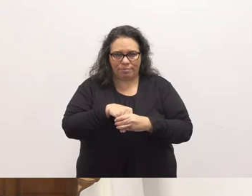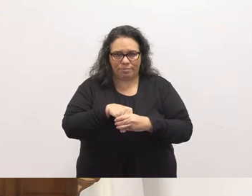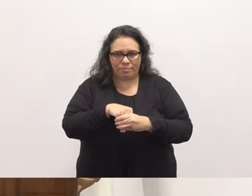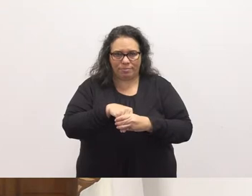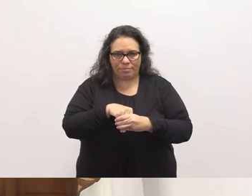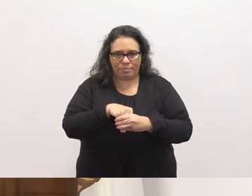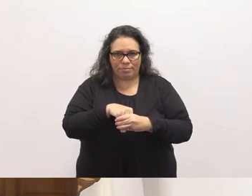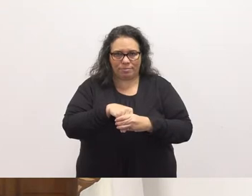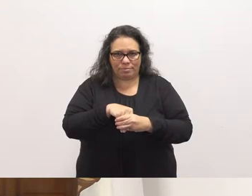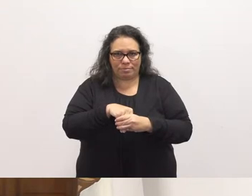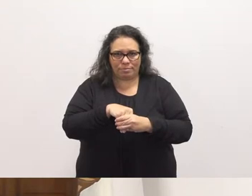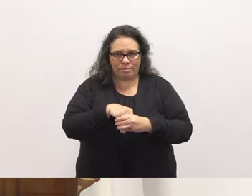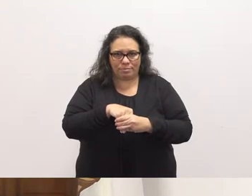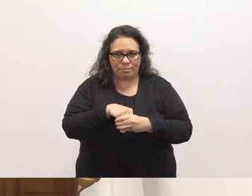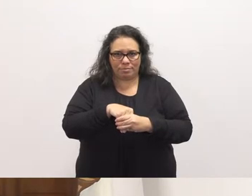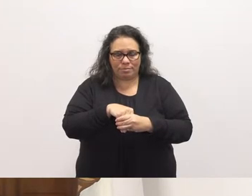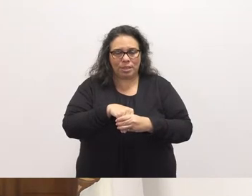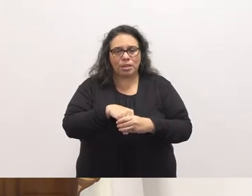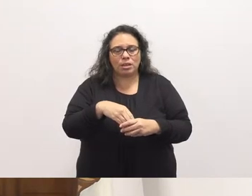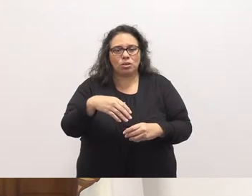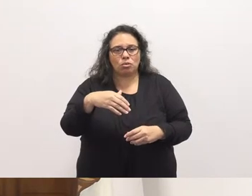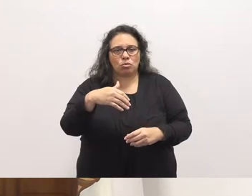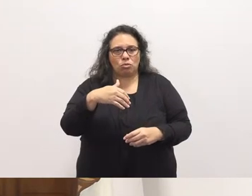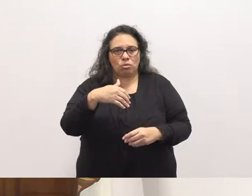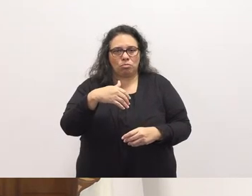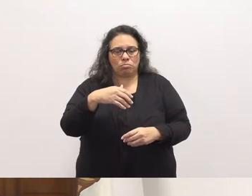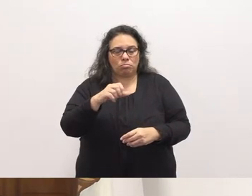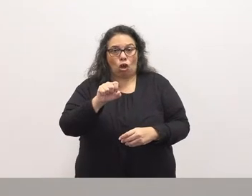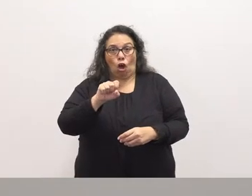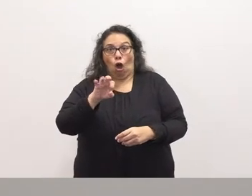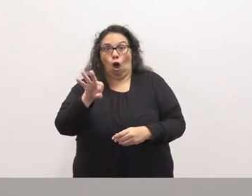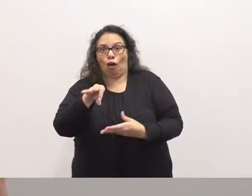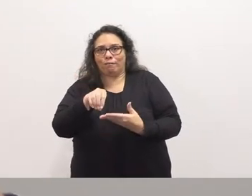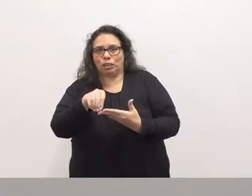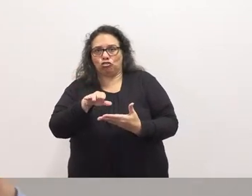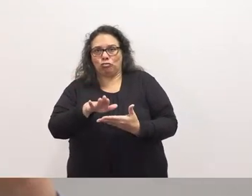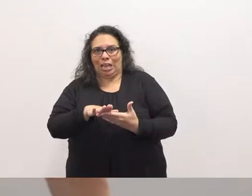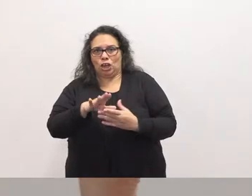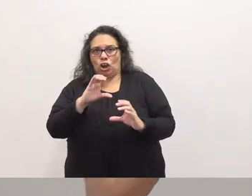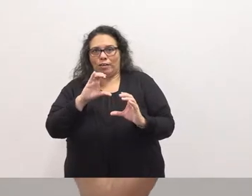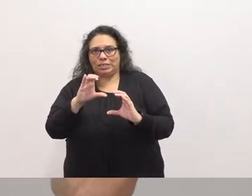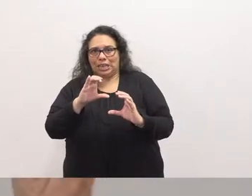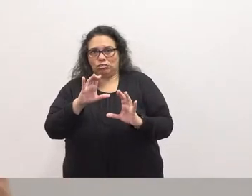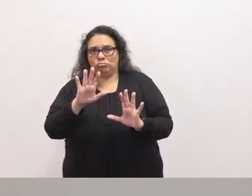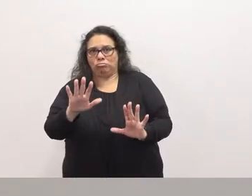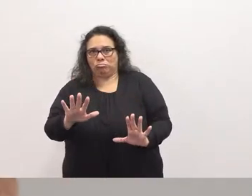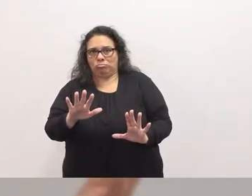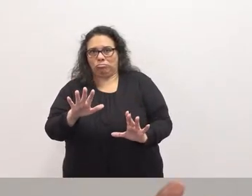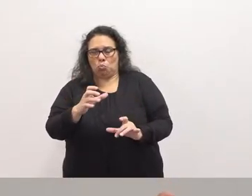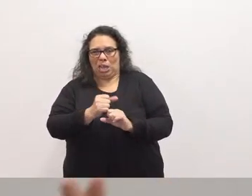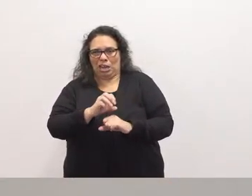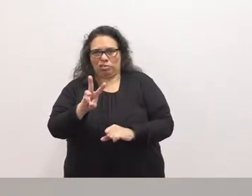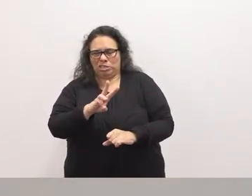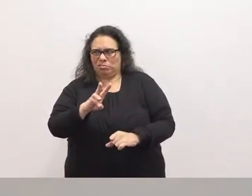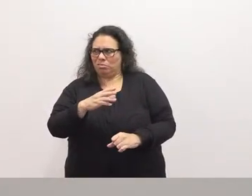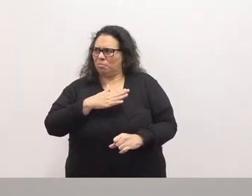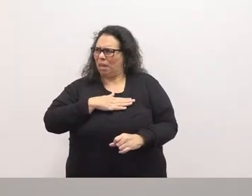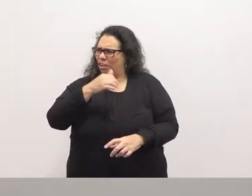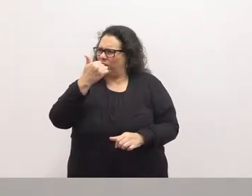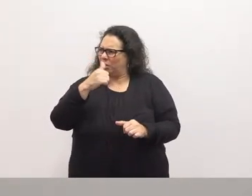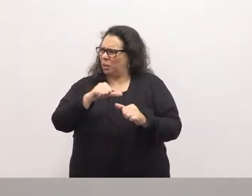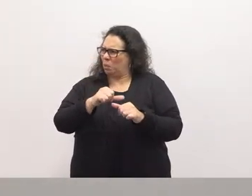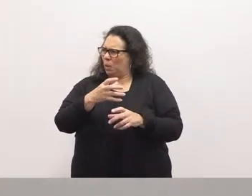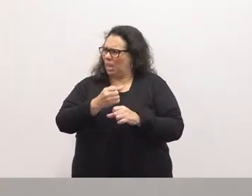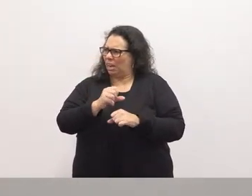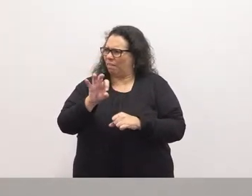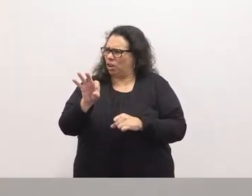you know, we had an off-the-record conversation where you said, no, we got it on Wednesday. My recollection was we got it on